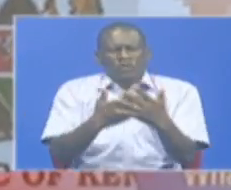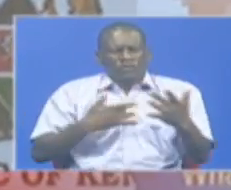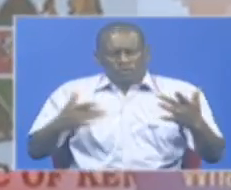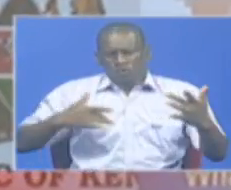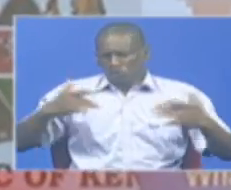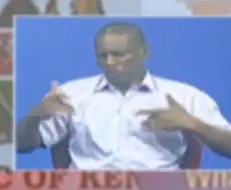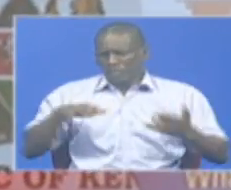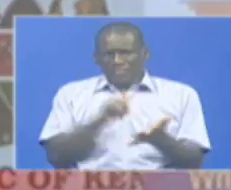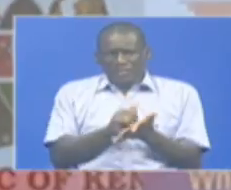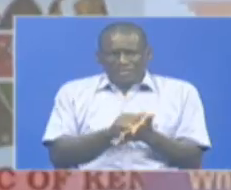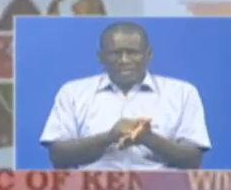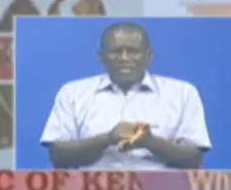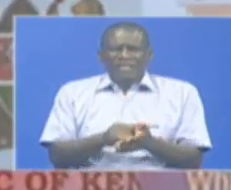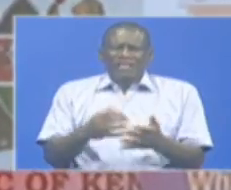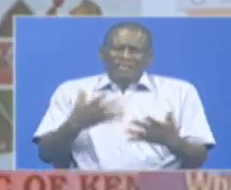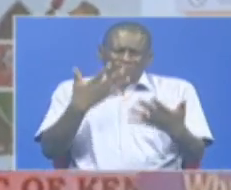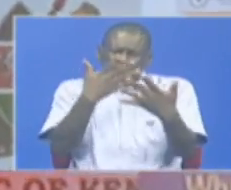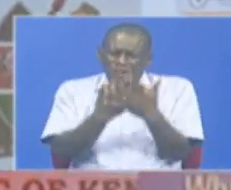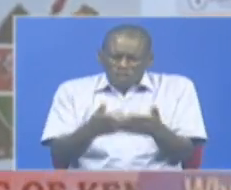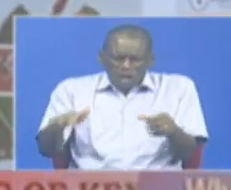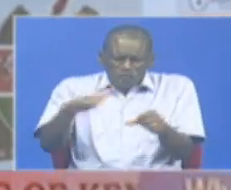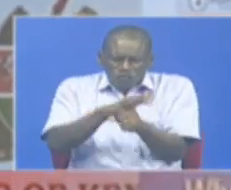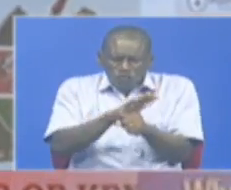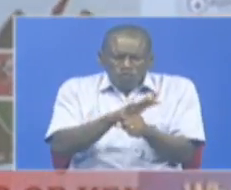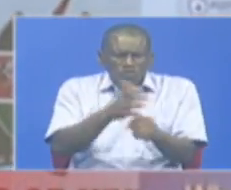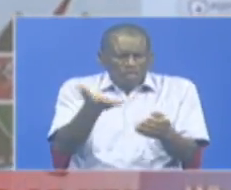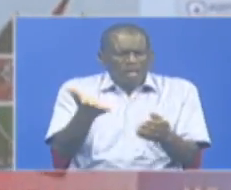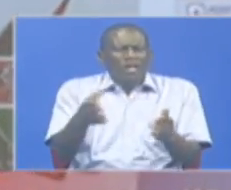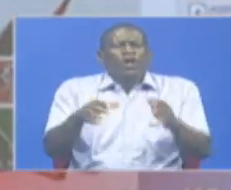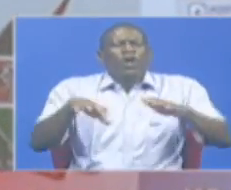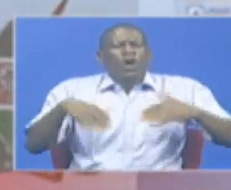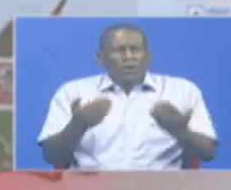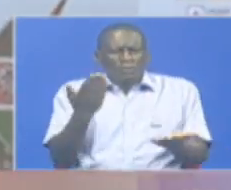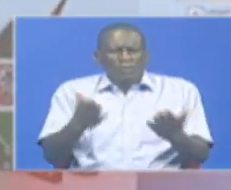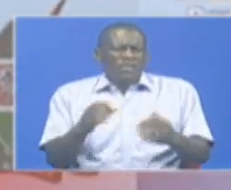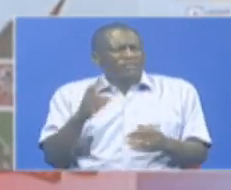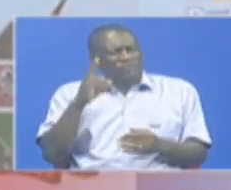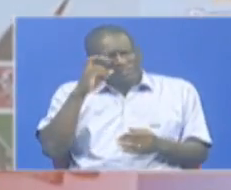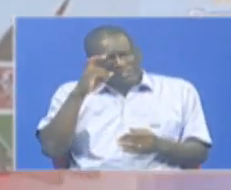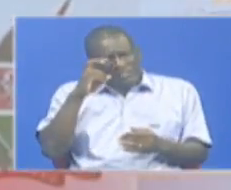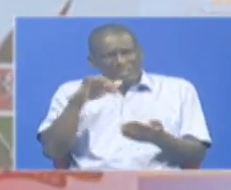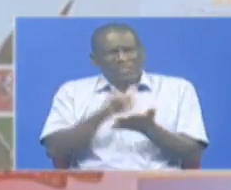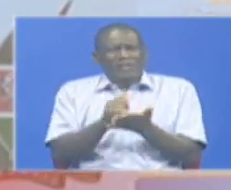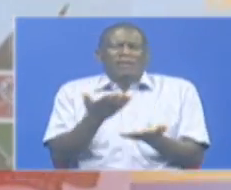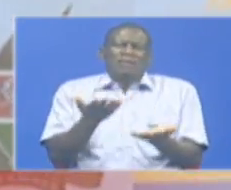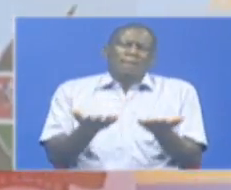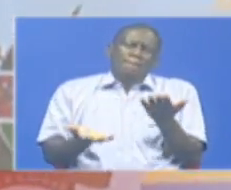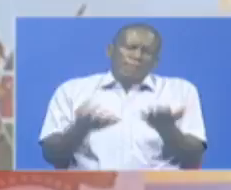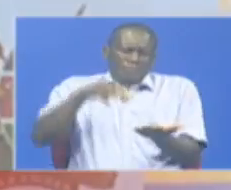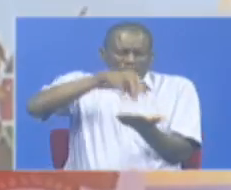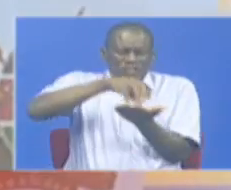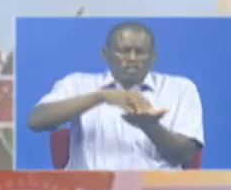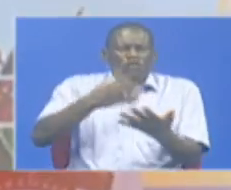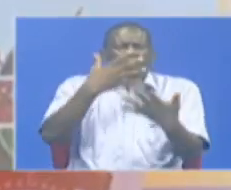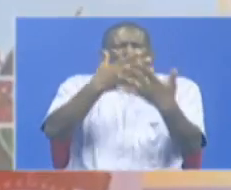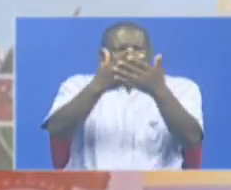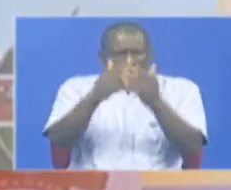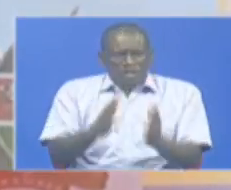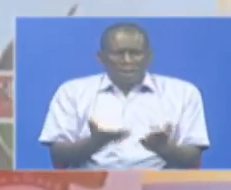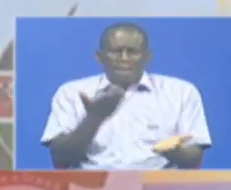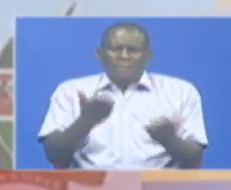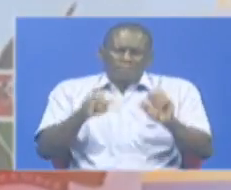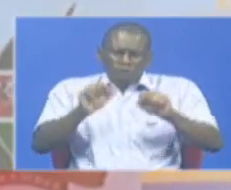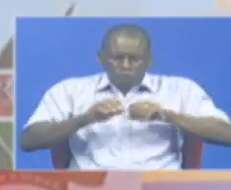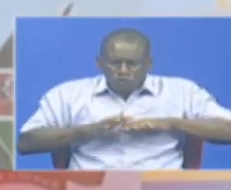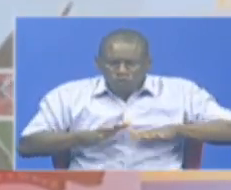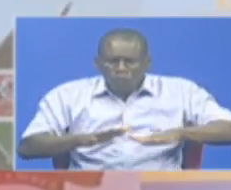the congestion there, or the status in which our prisons are, there's a probability of even this spread